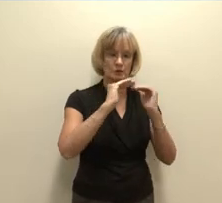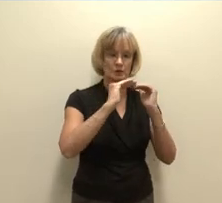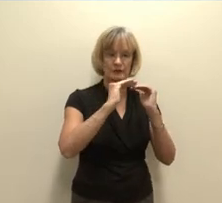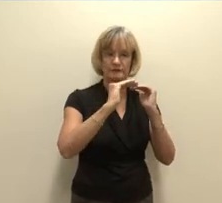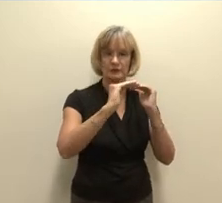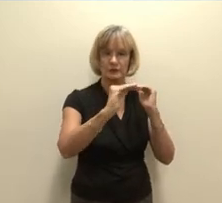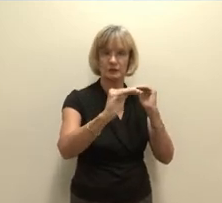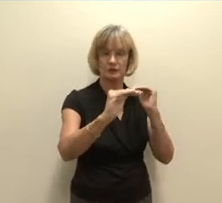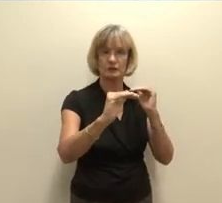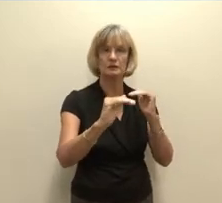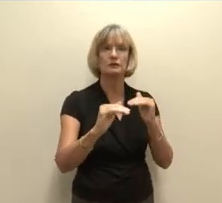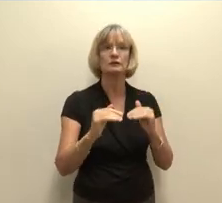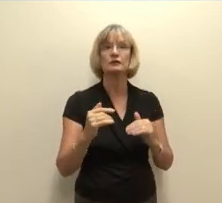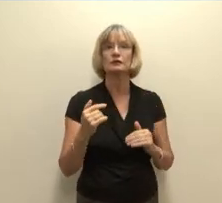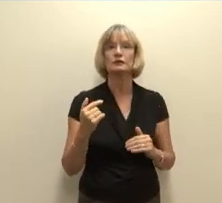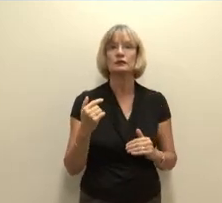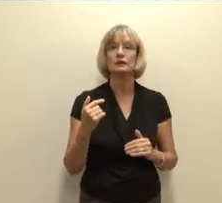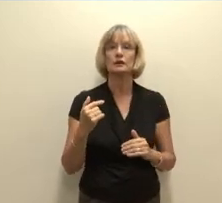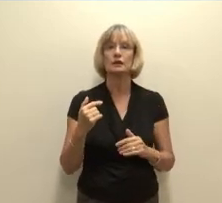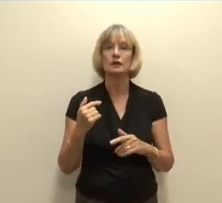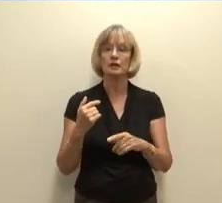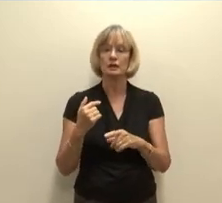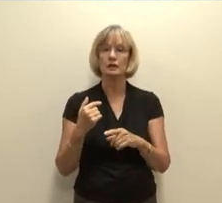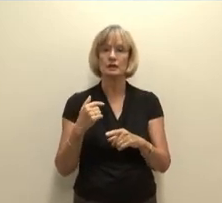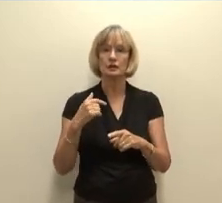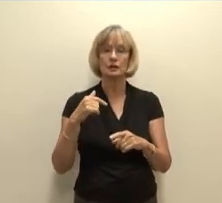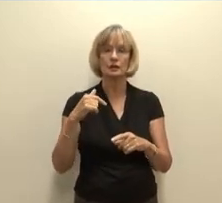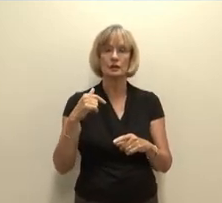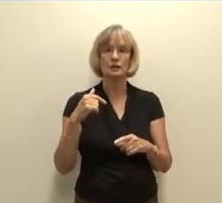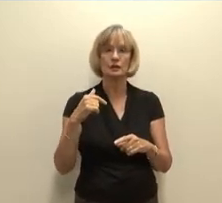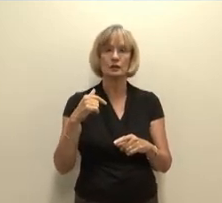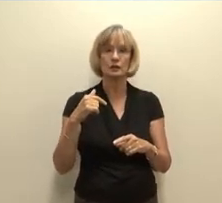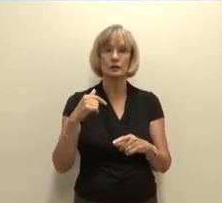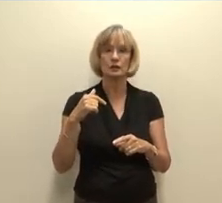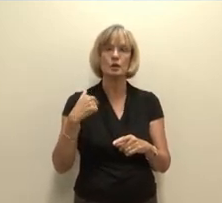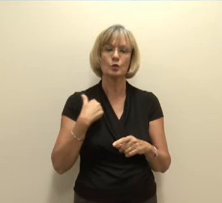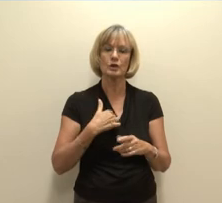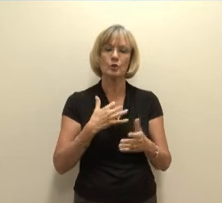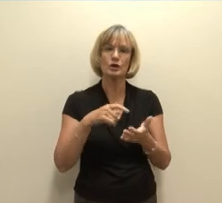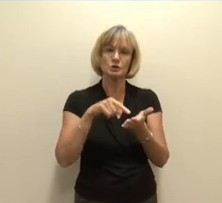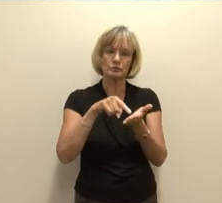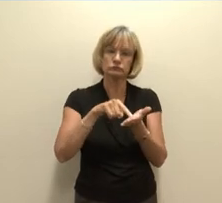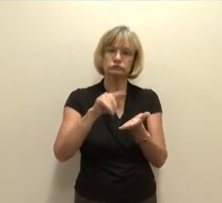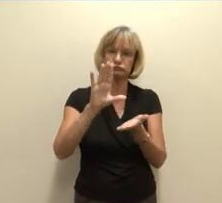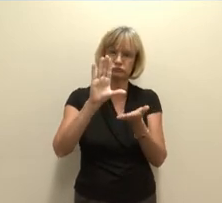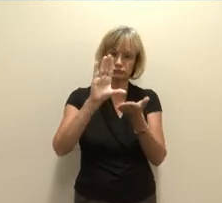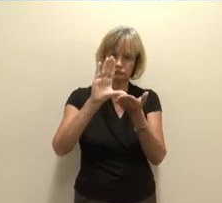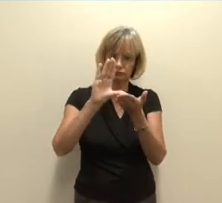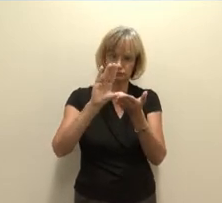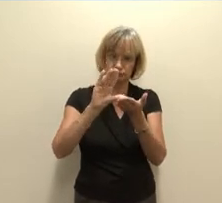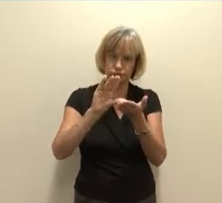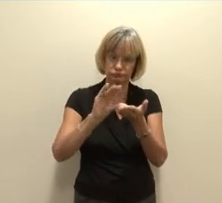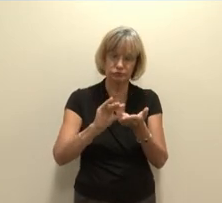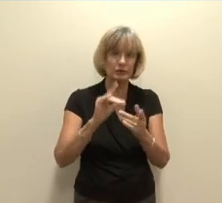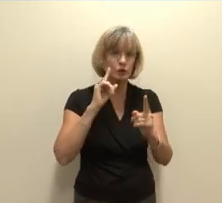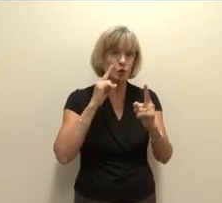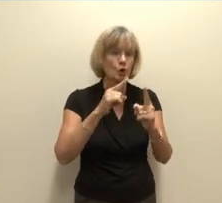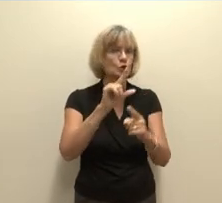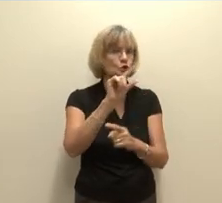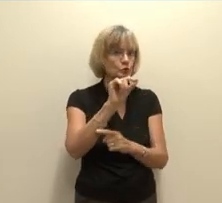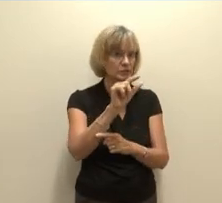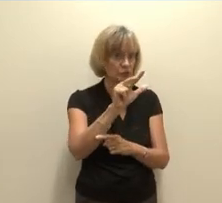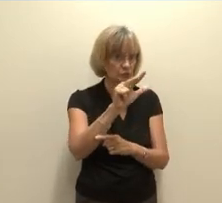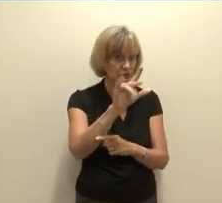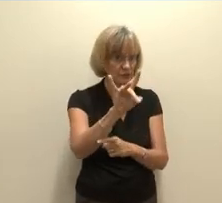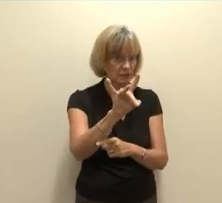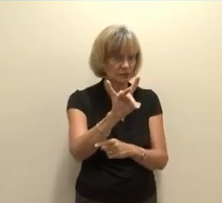In preparation, trying to get this paid down, it goes out to 2038 right now. We